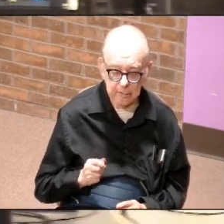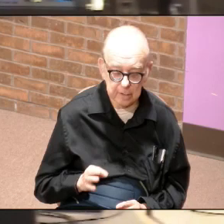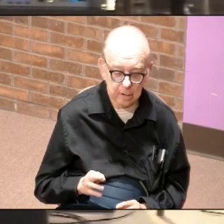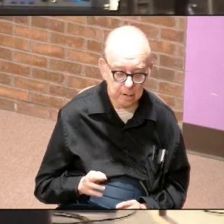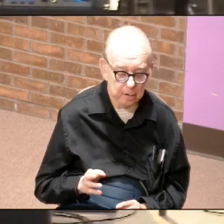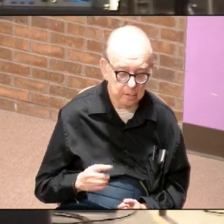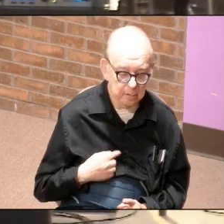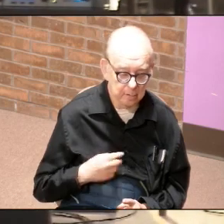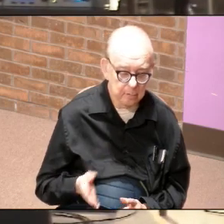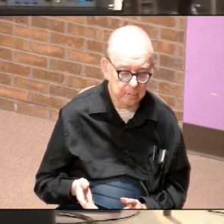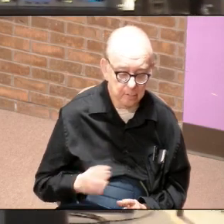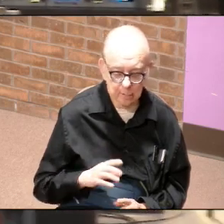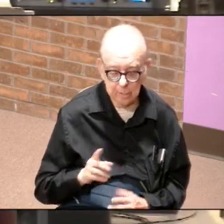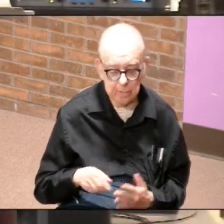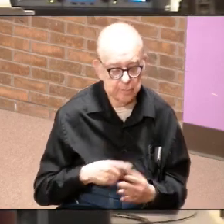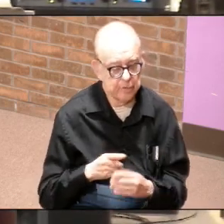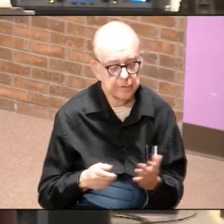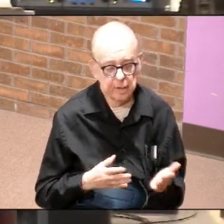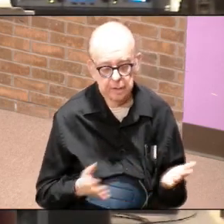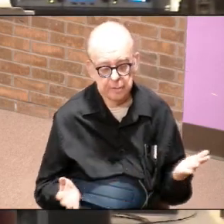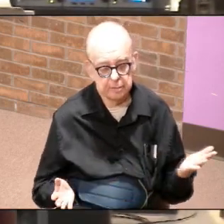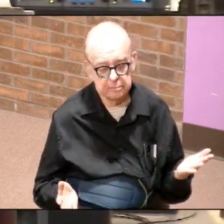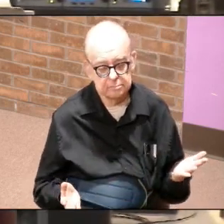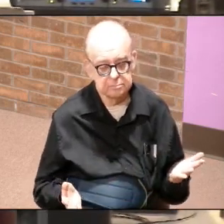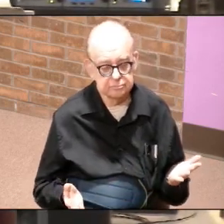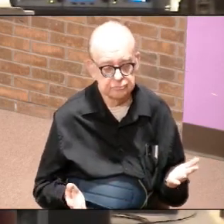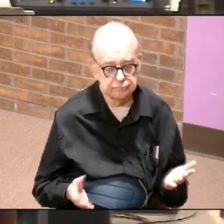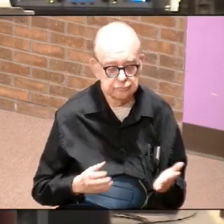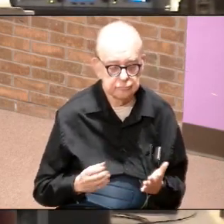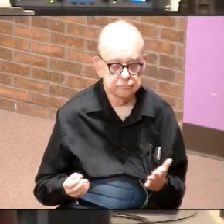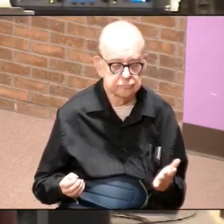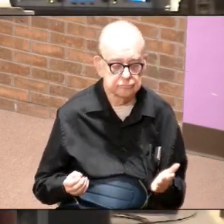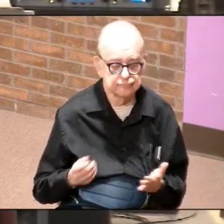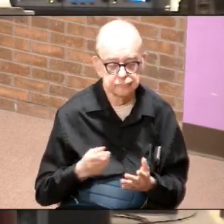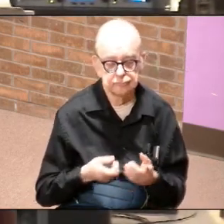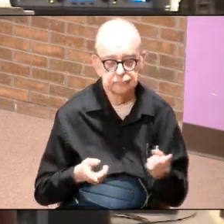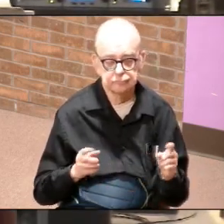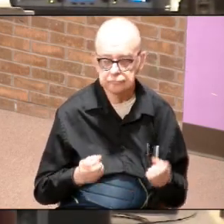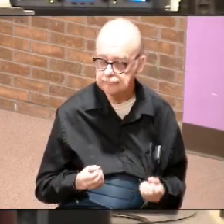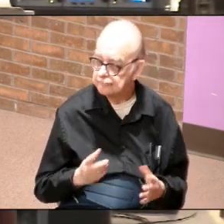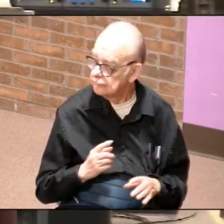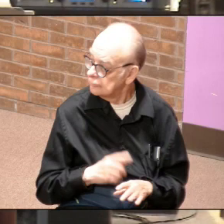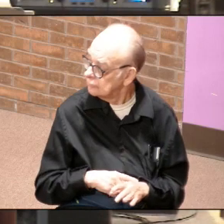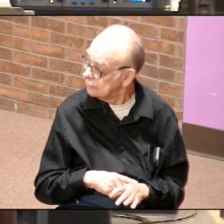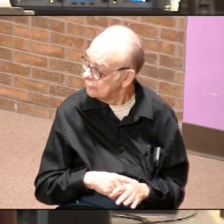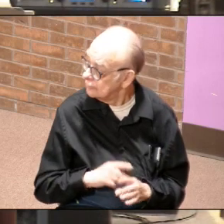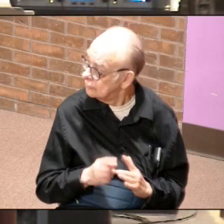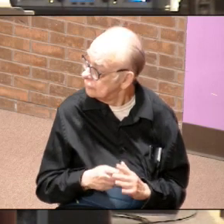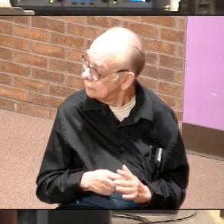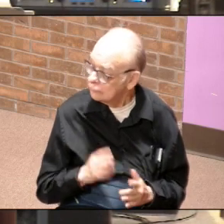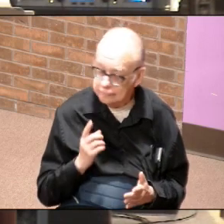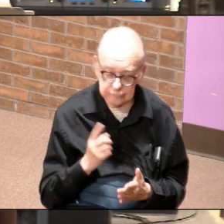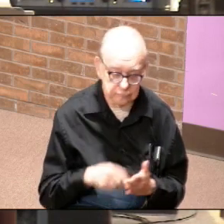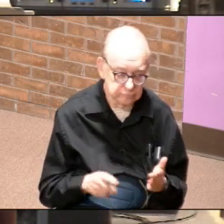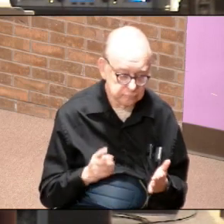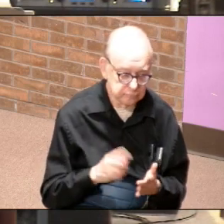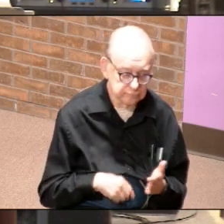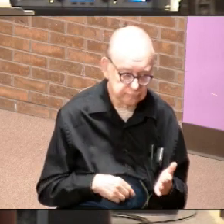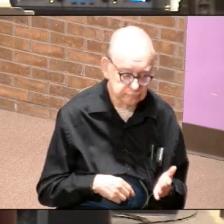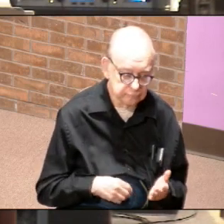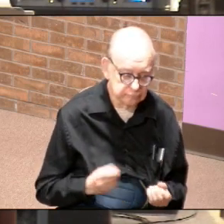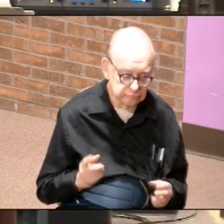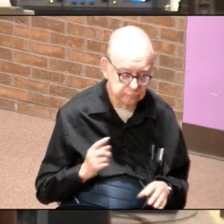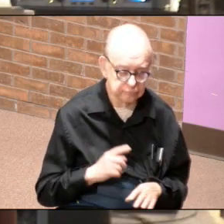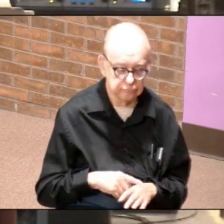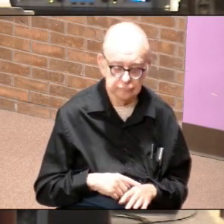this. Or why don't you do this? Or why don't you do that? And what happens a lot of times is they begin to start criticizing. And a lot